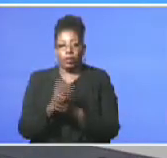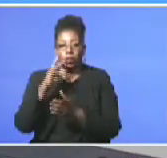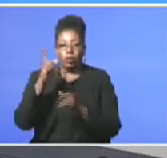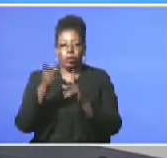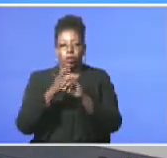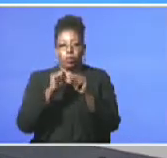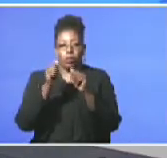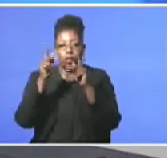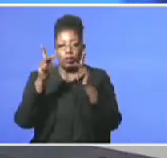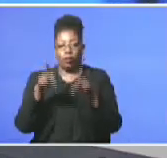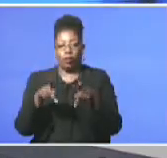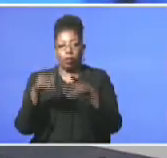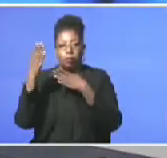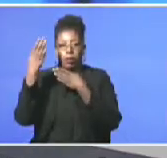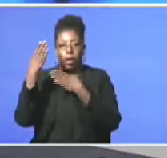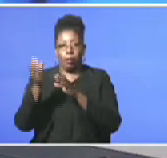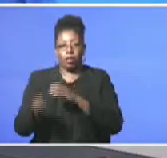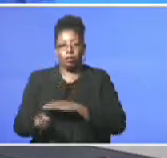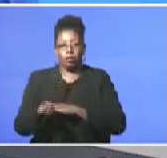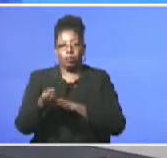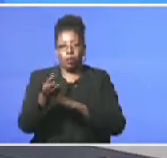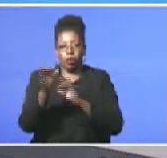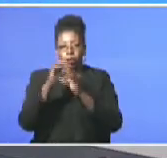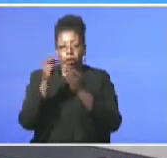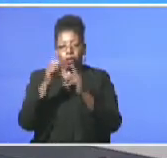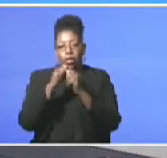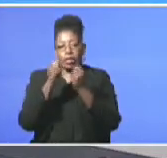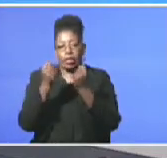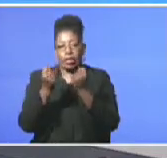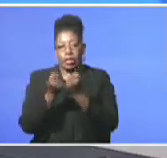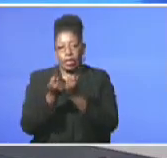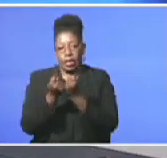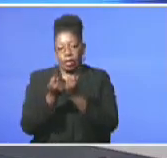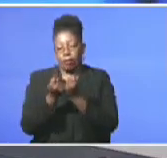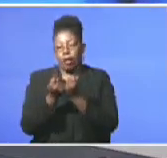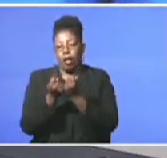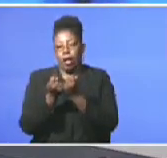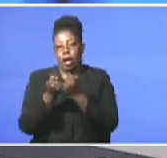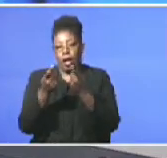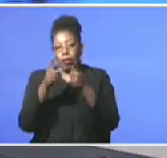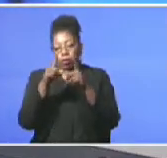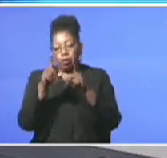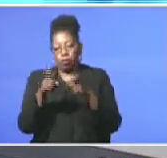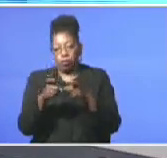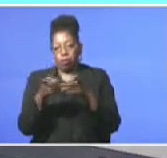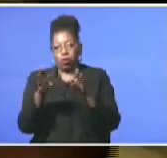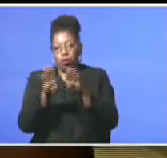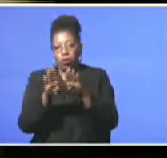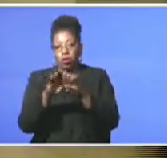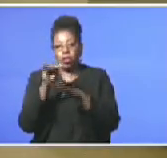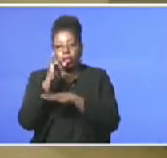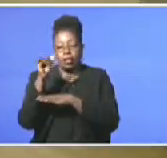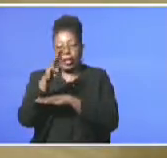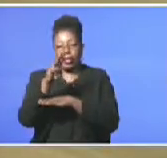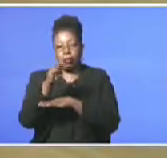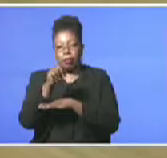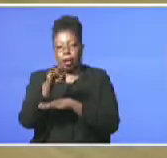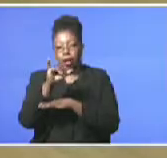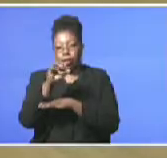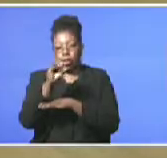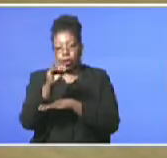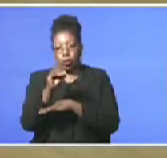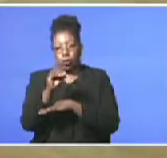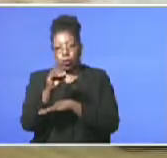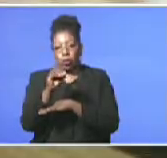Welcome to sports, everybody. The Bahamas Bowling Federation's national team trials closing out yesterday at Mario's. On the men's side,